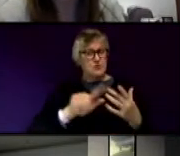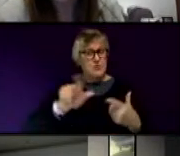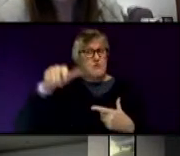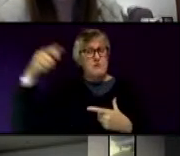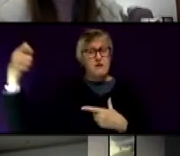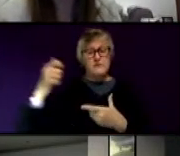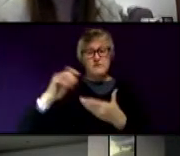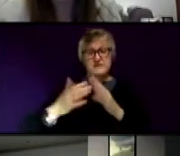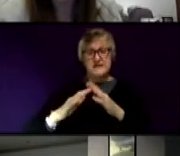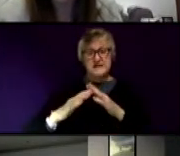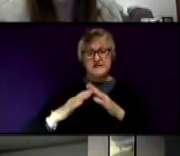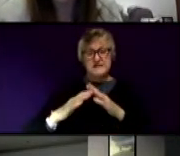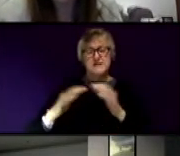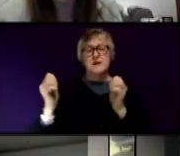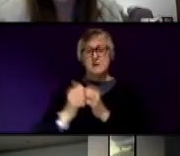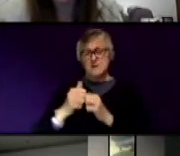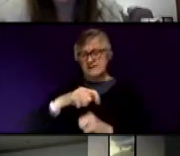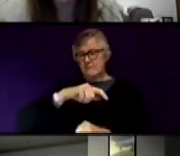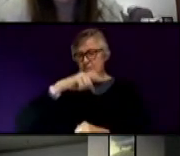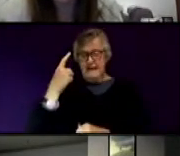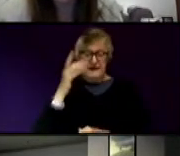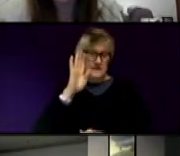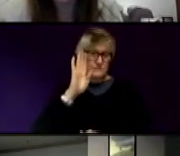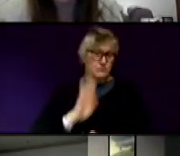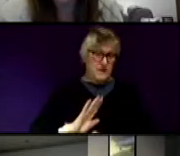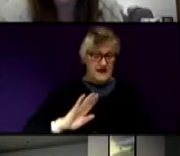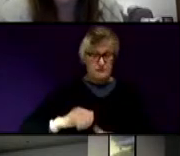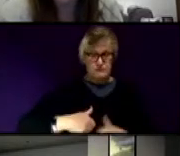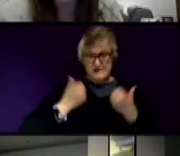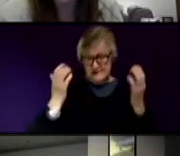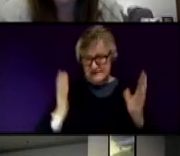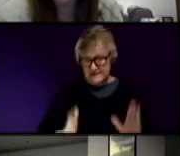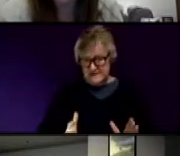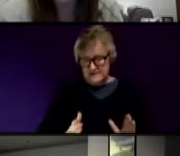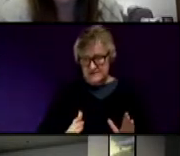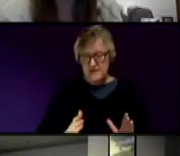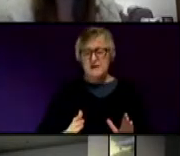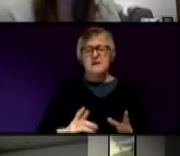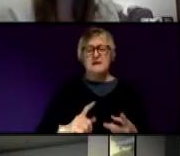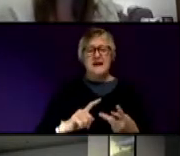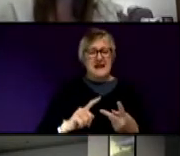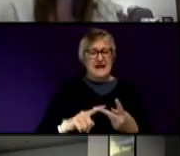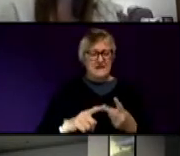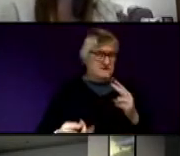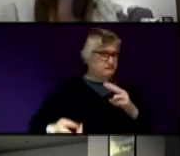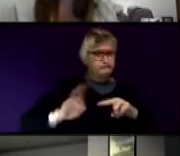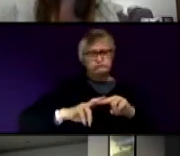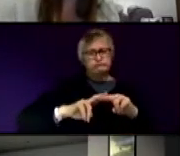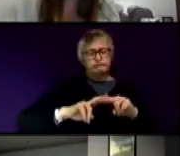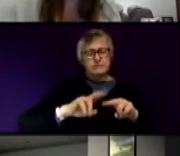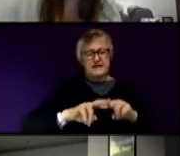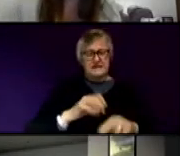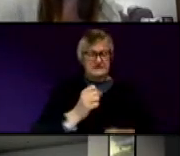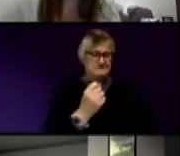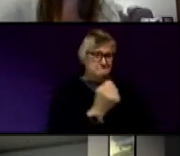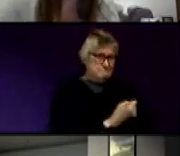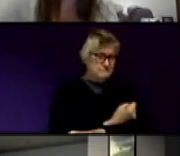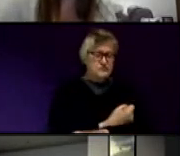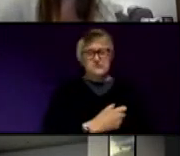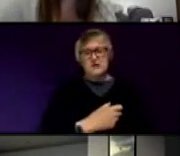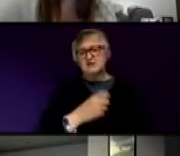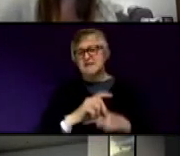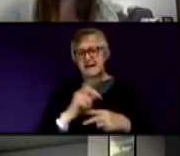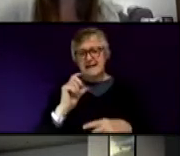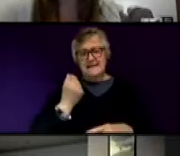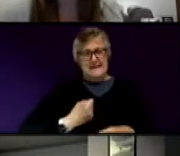Brown residents, the city communities shifted along with the proliferation of drugs and gang violence. With many challenges and hurdles to